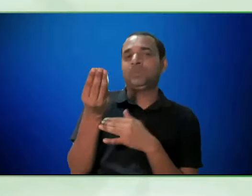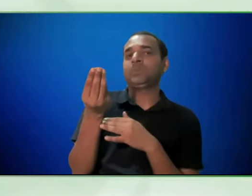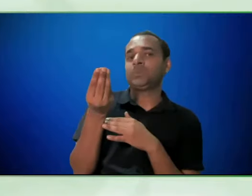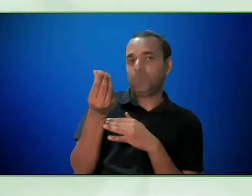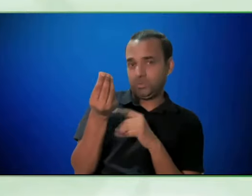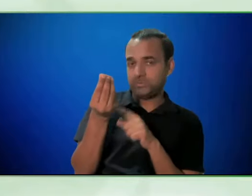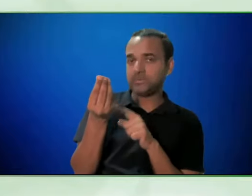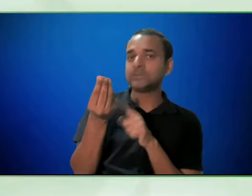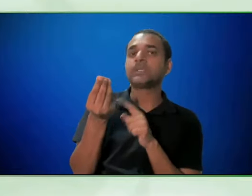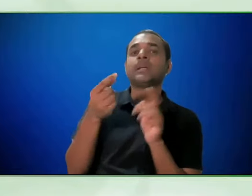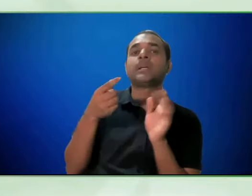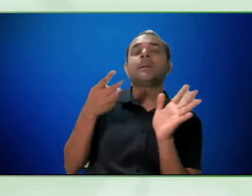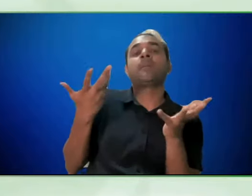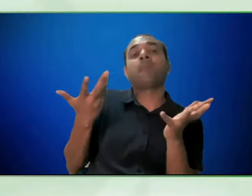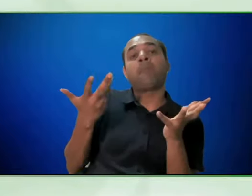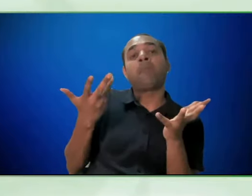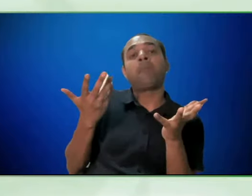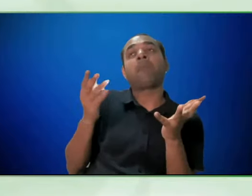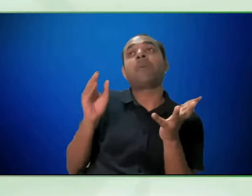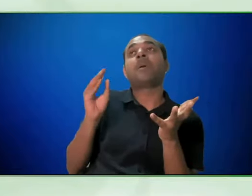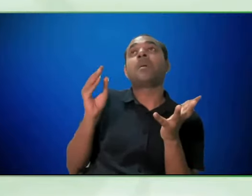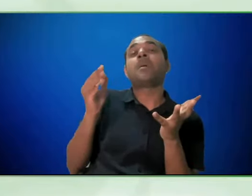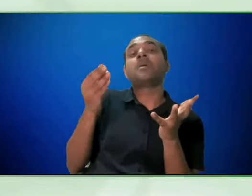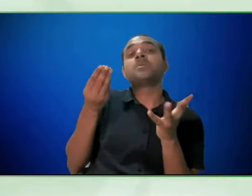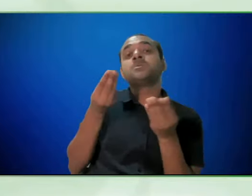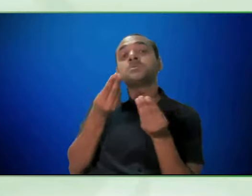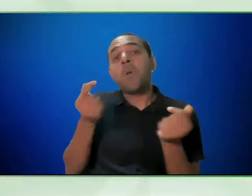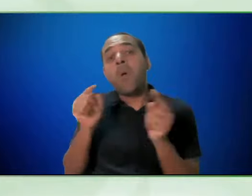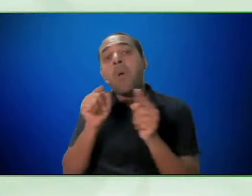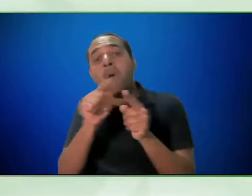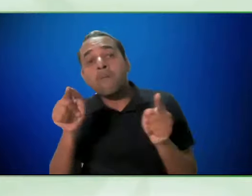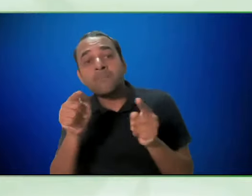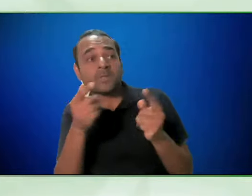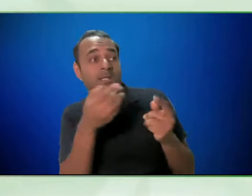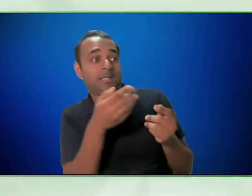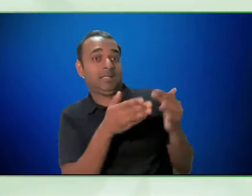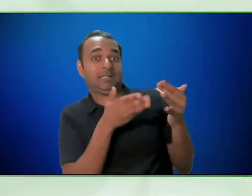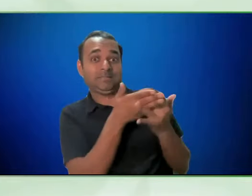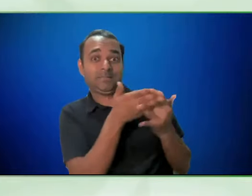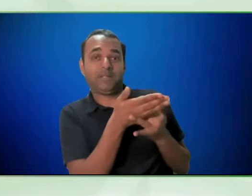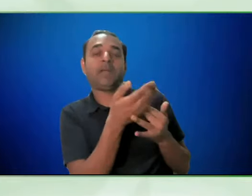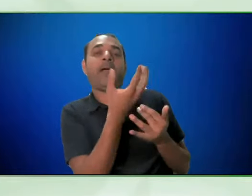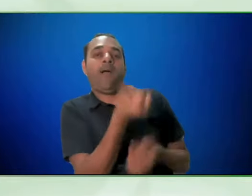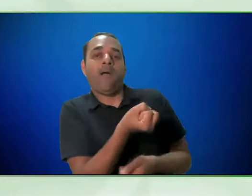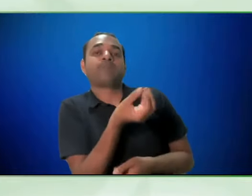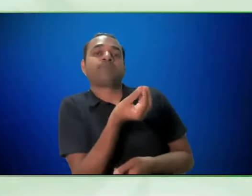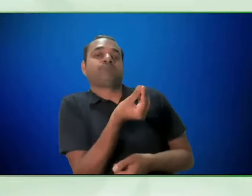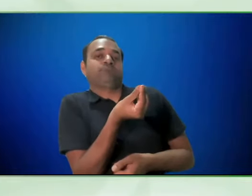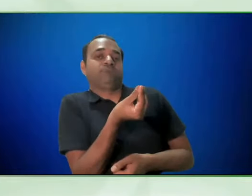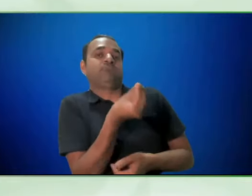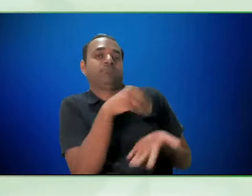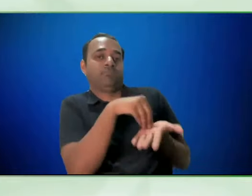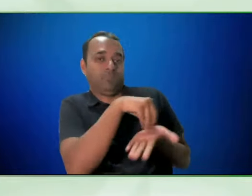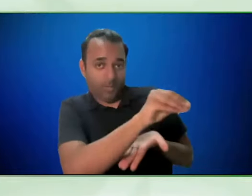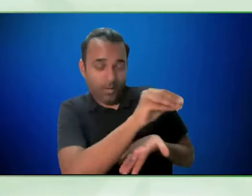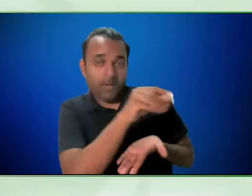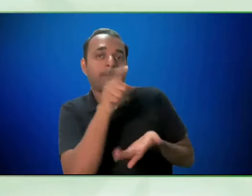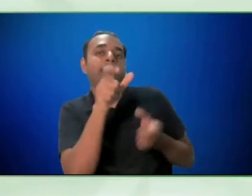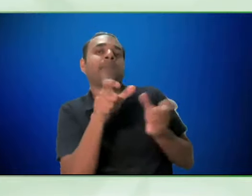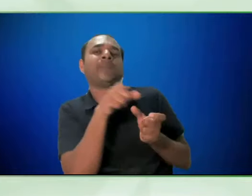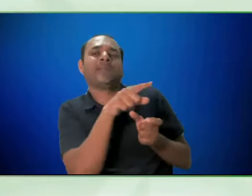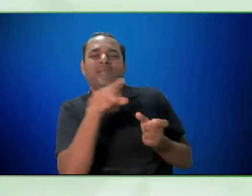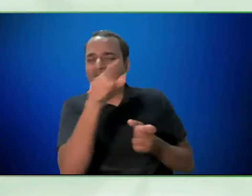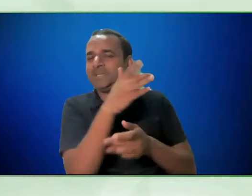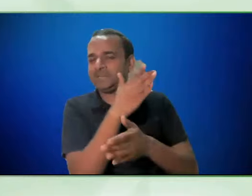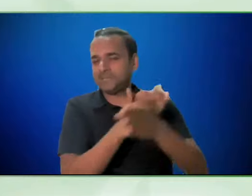much affected by inaccessibility, by lower opportunities for work and so